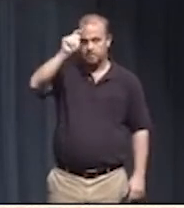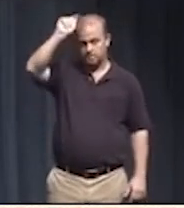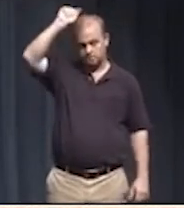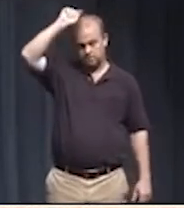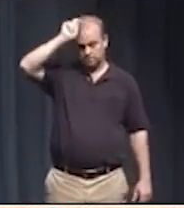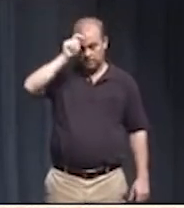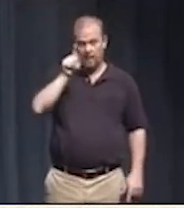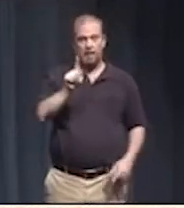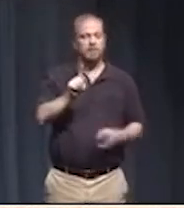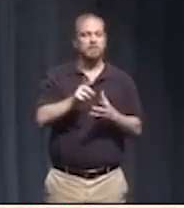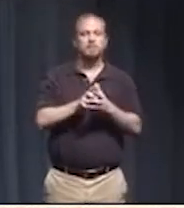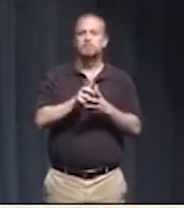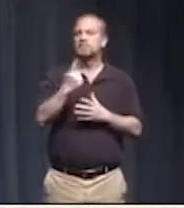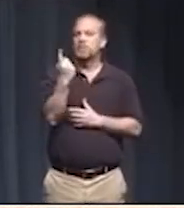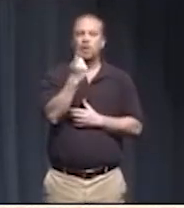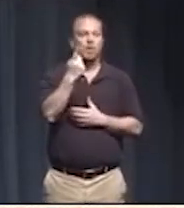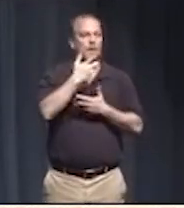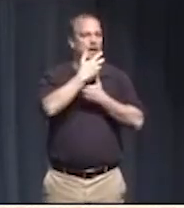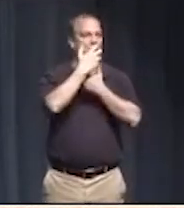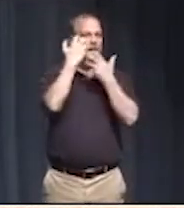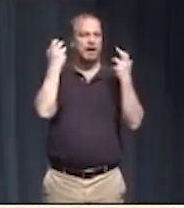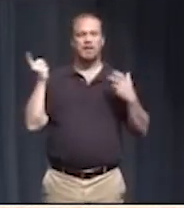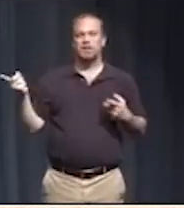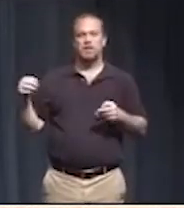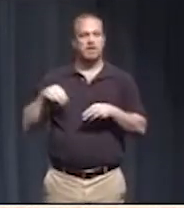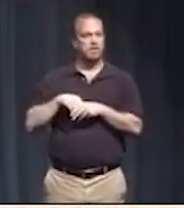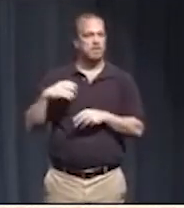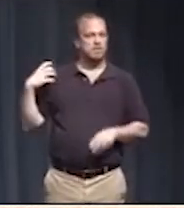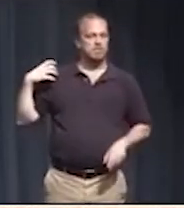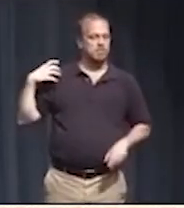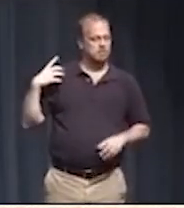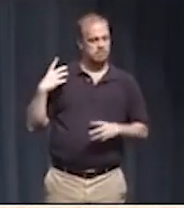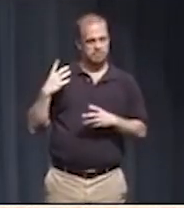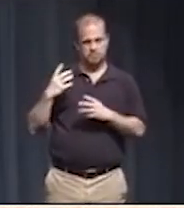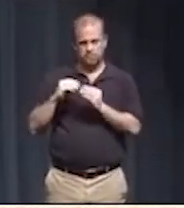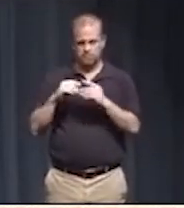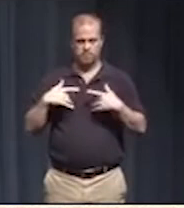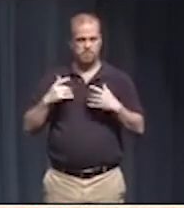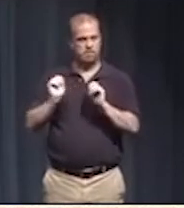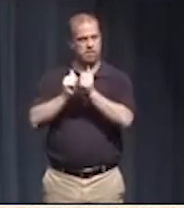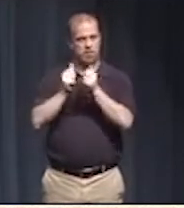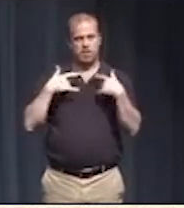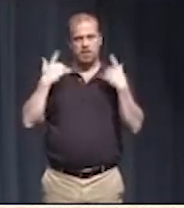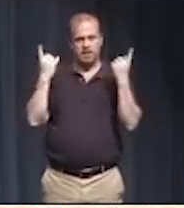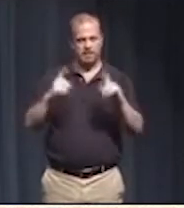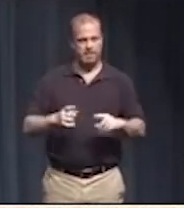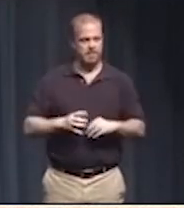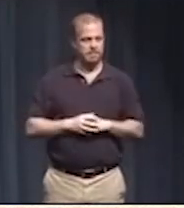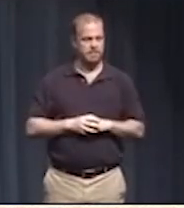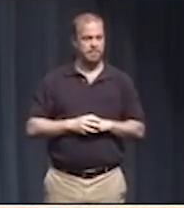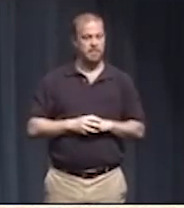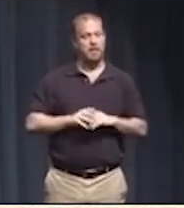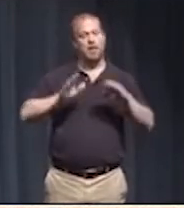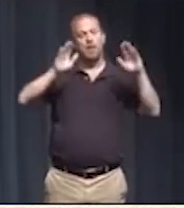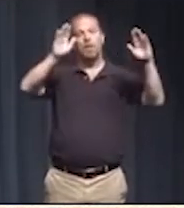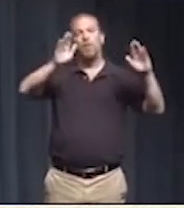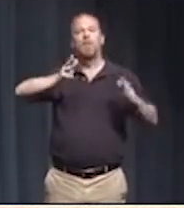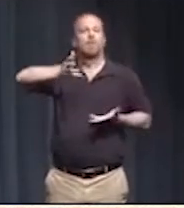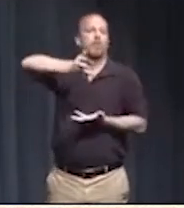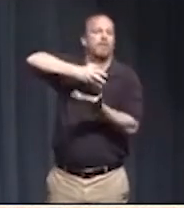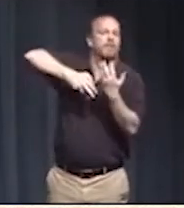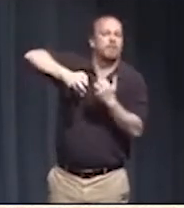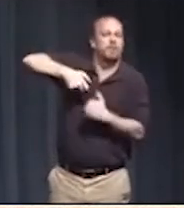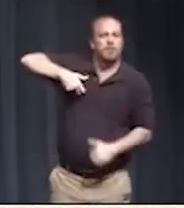of the anger I ever saw in all the years he was involved. It was a wonderful, wonderful way to be with my dad.